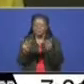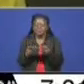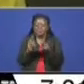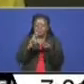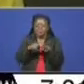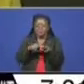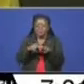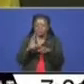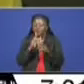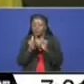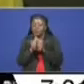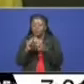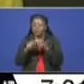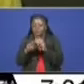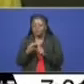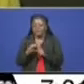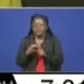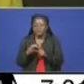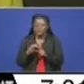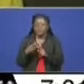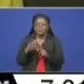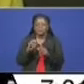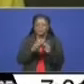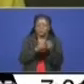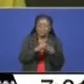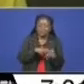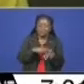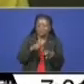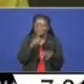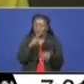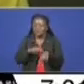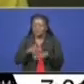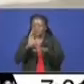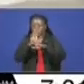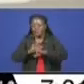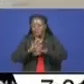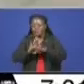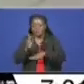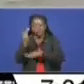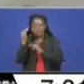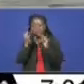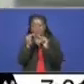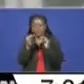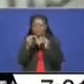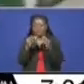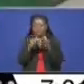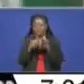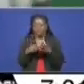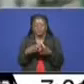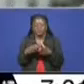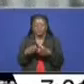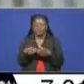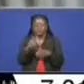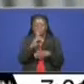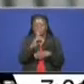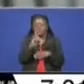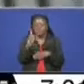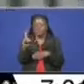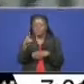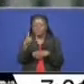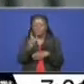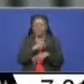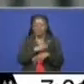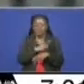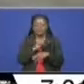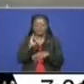friends, break in lunch, and calm your nerves. That's 8th grade student of the D.W. Davis Junior High School, Sky Knowles, reflecting on her tenure